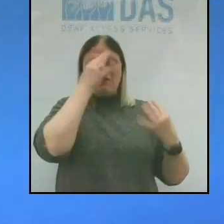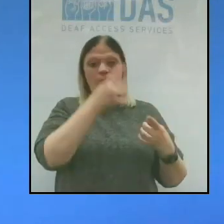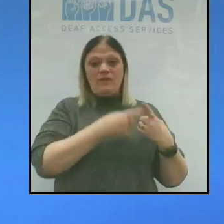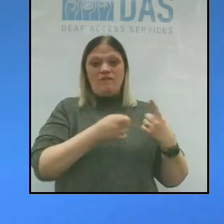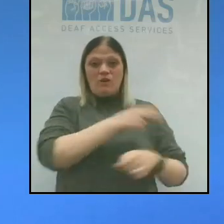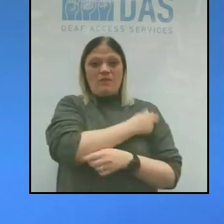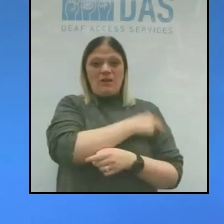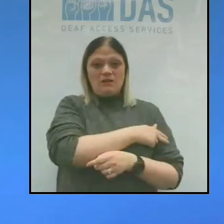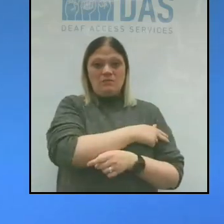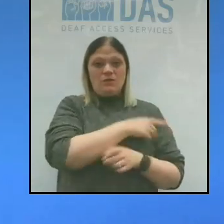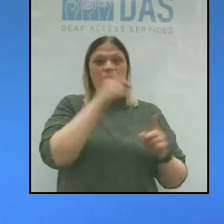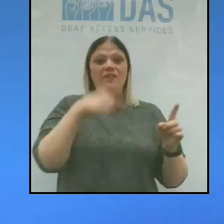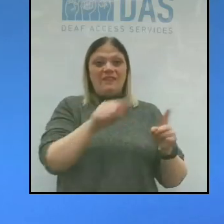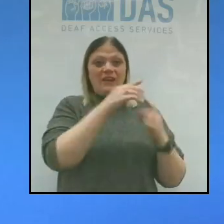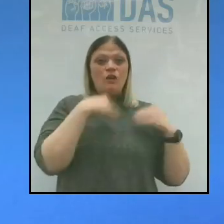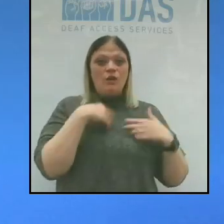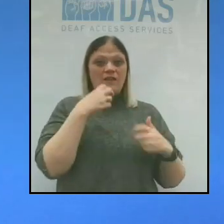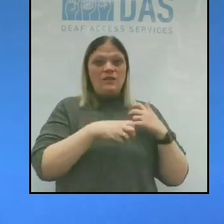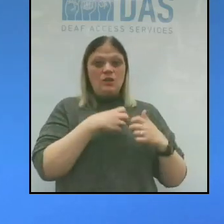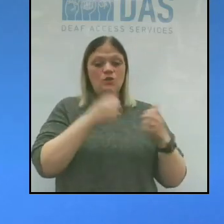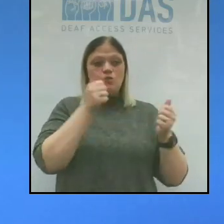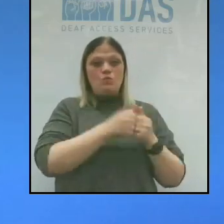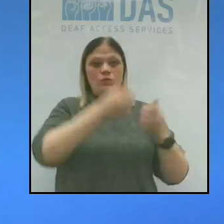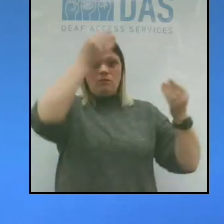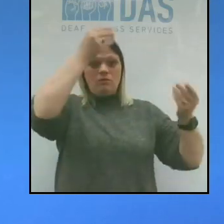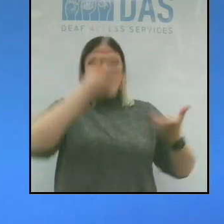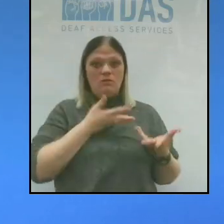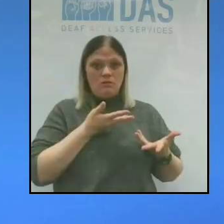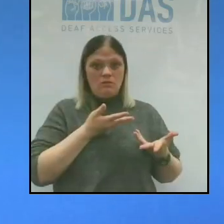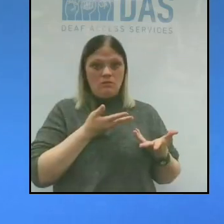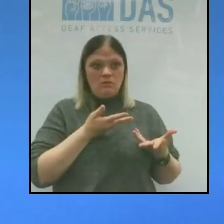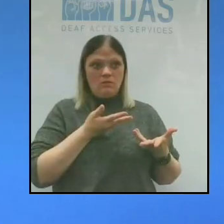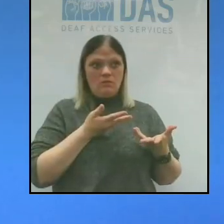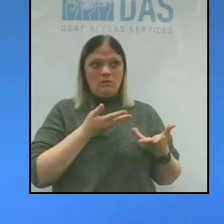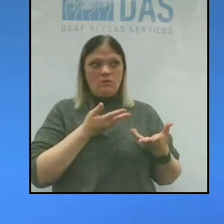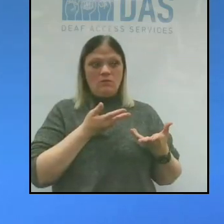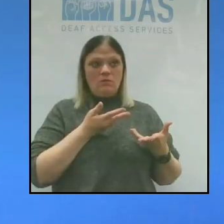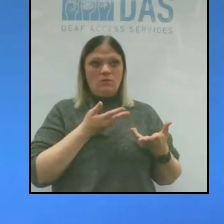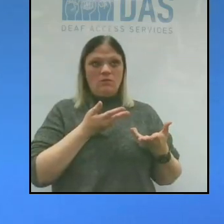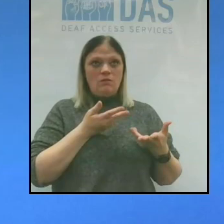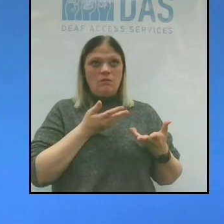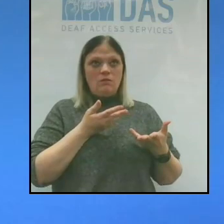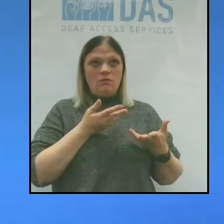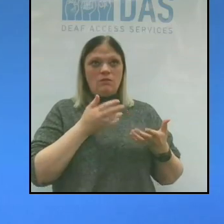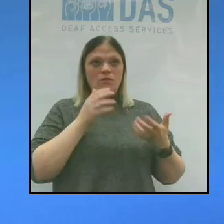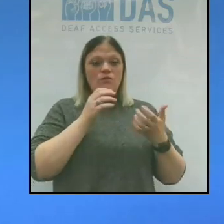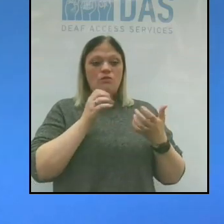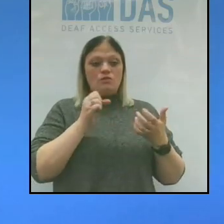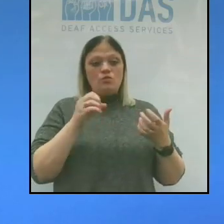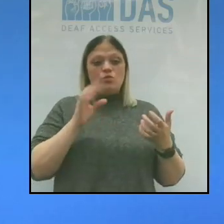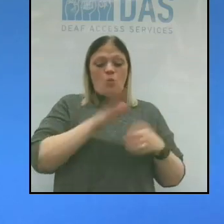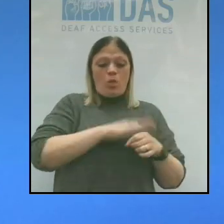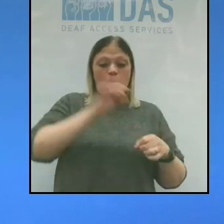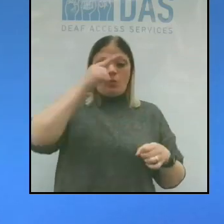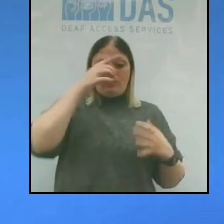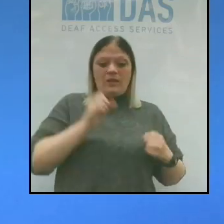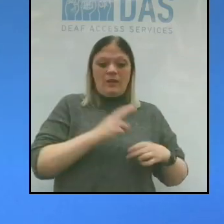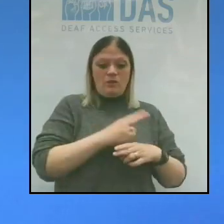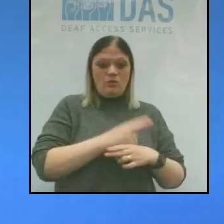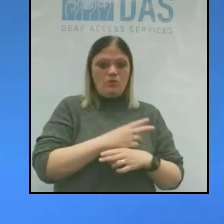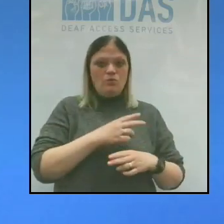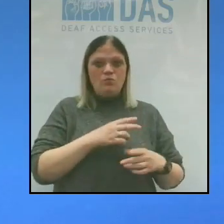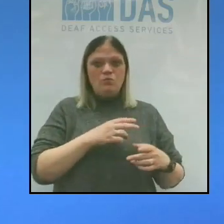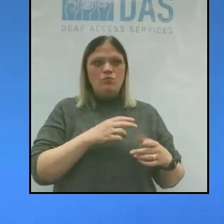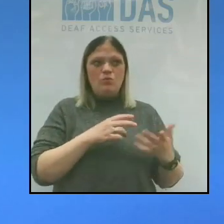hospitals. They're having an issue with distributing the information in a form that can be used by local governments. So it's not like the state doesn't